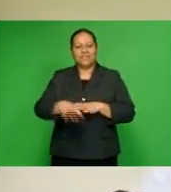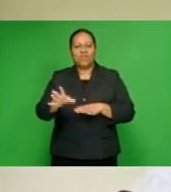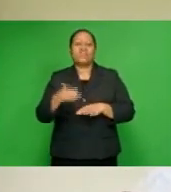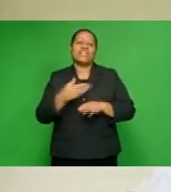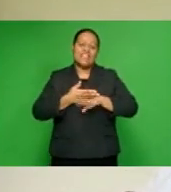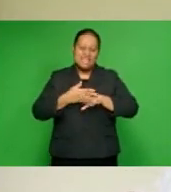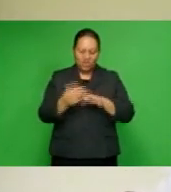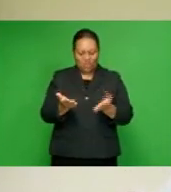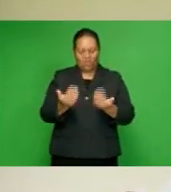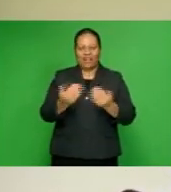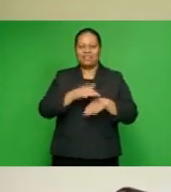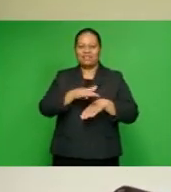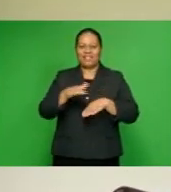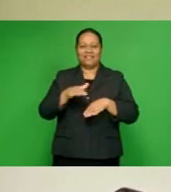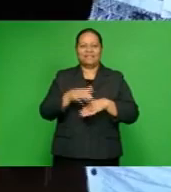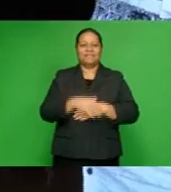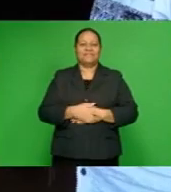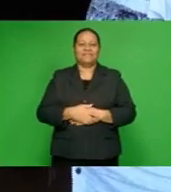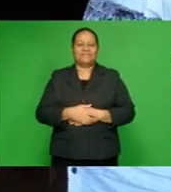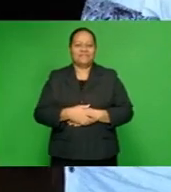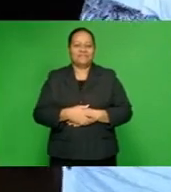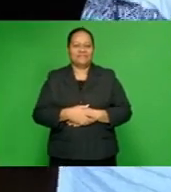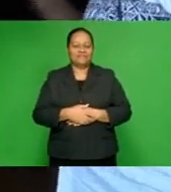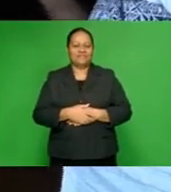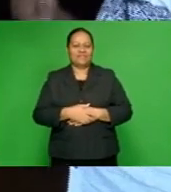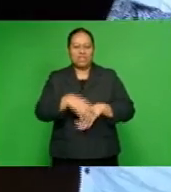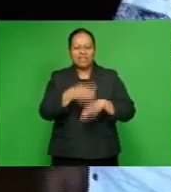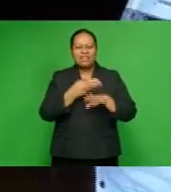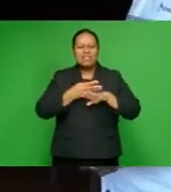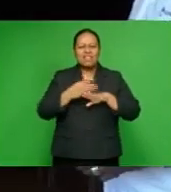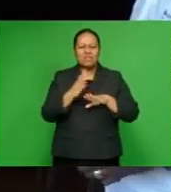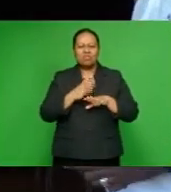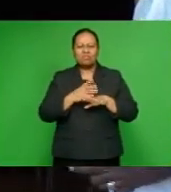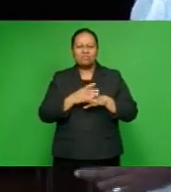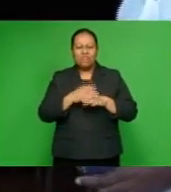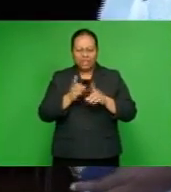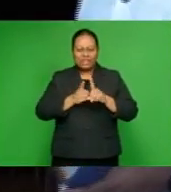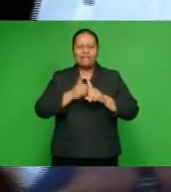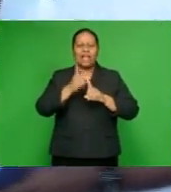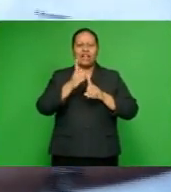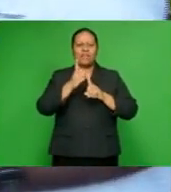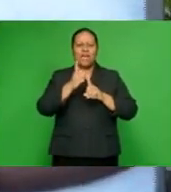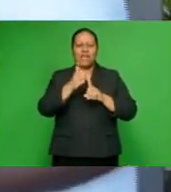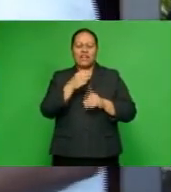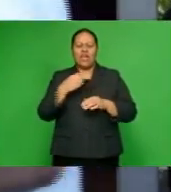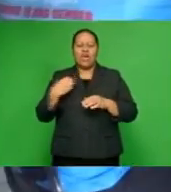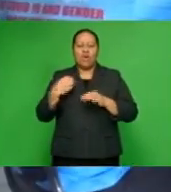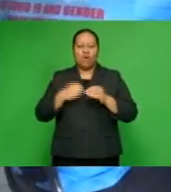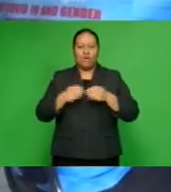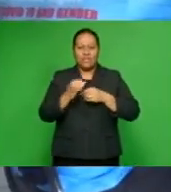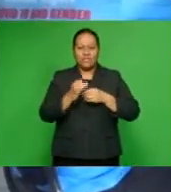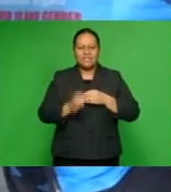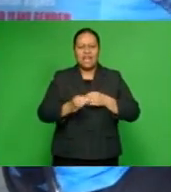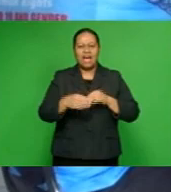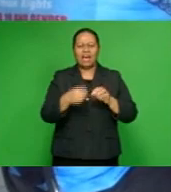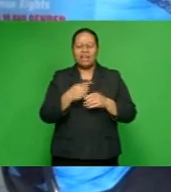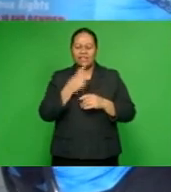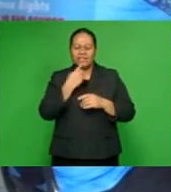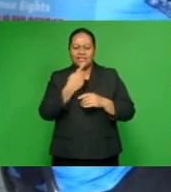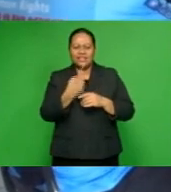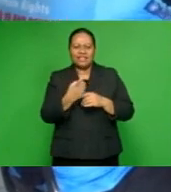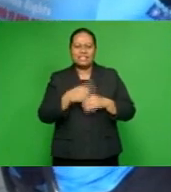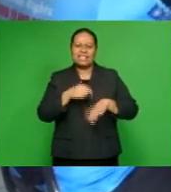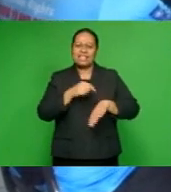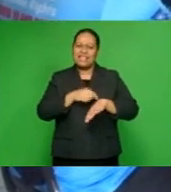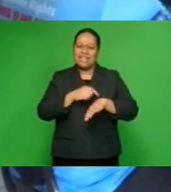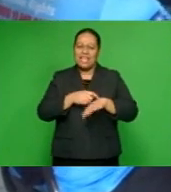anyone when we have the next board meeting. Newly appointed Region 5 Development Officer TIKO MATAWALU says the appointment is timely